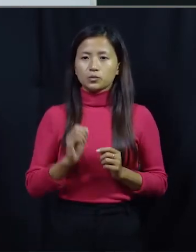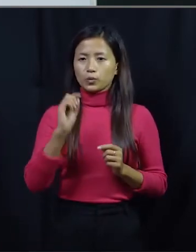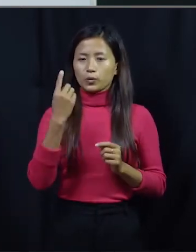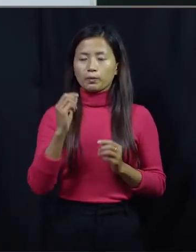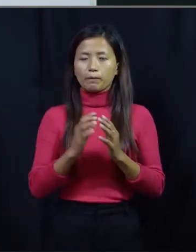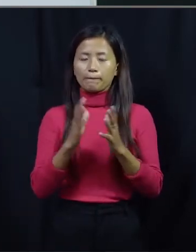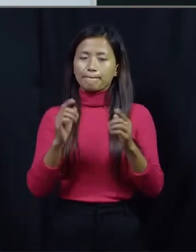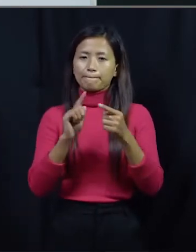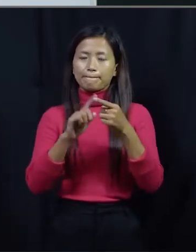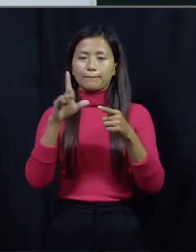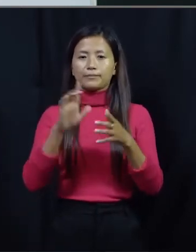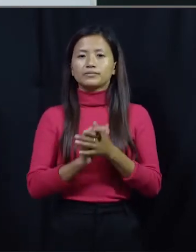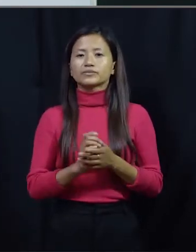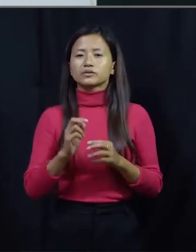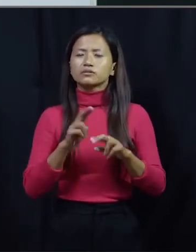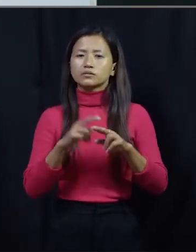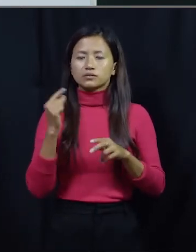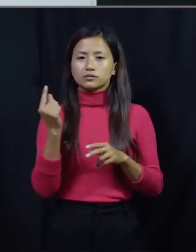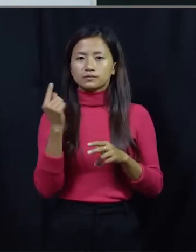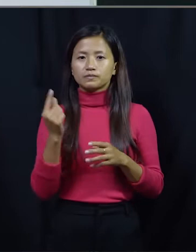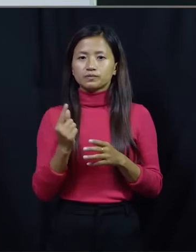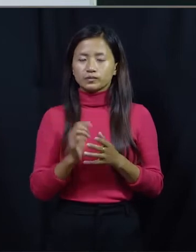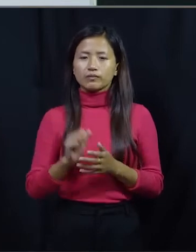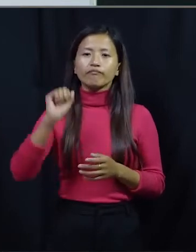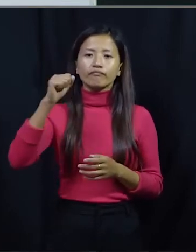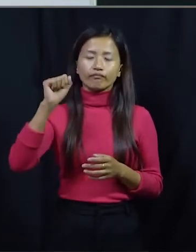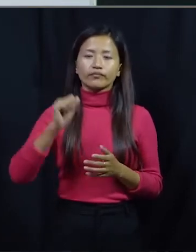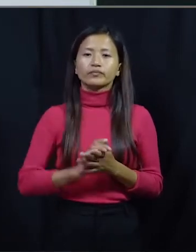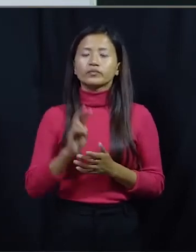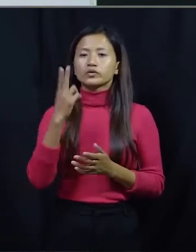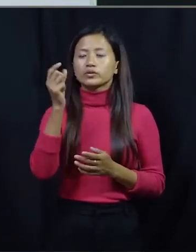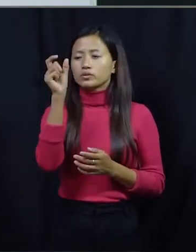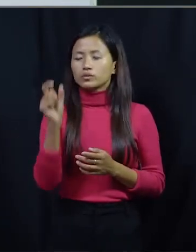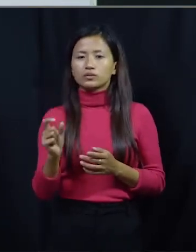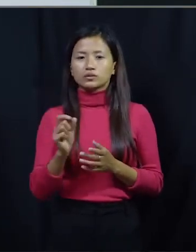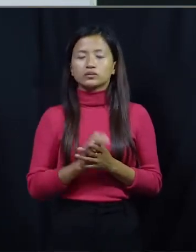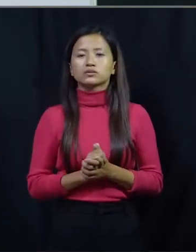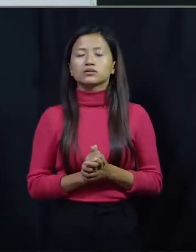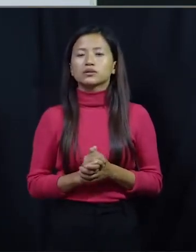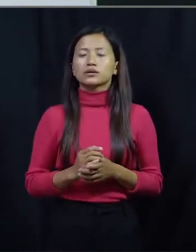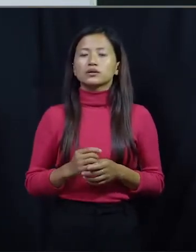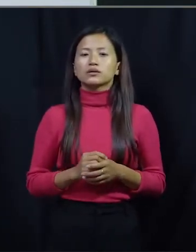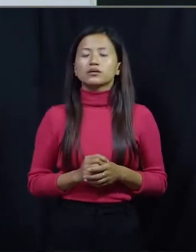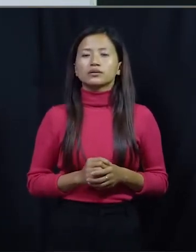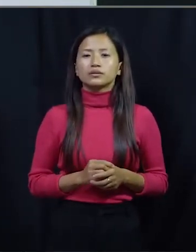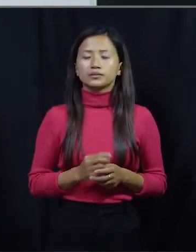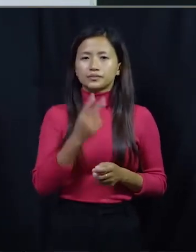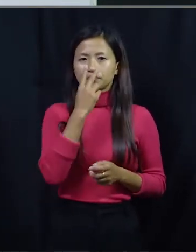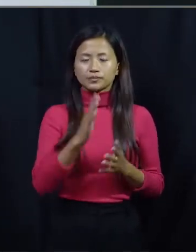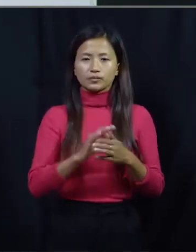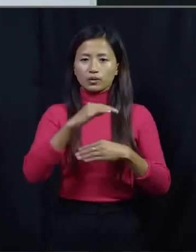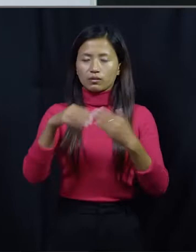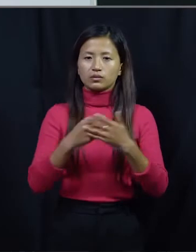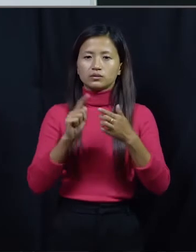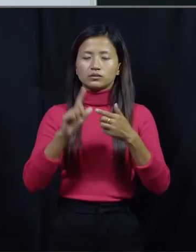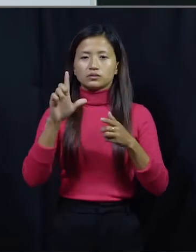D. Is it a function? Yes, we have to check for these two words, every and unique. You see here, all the